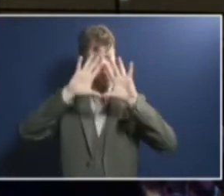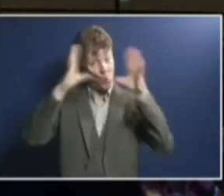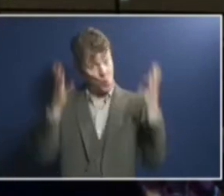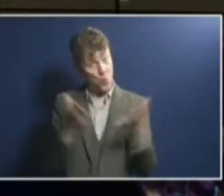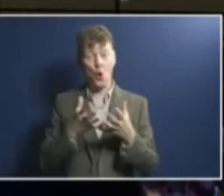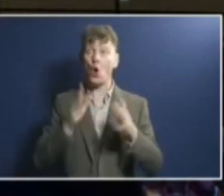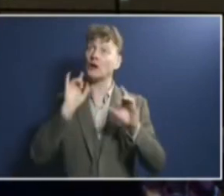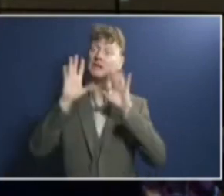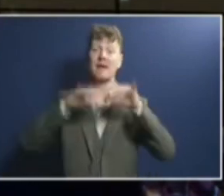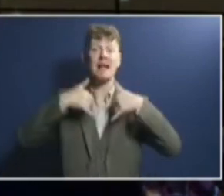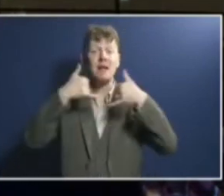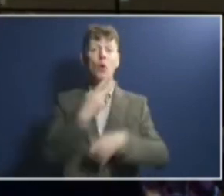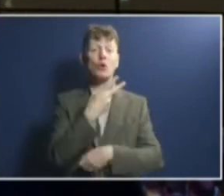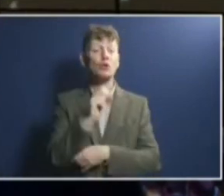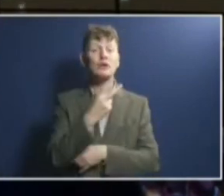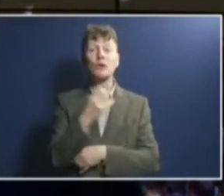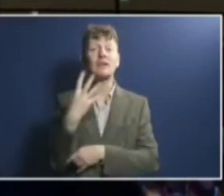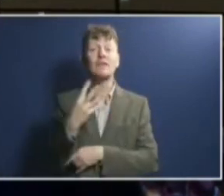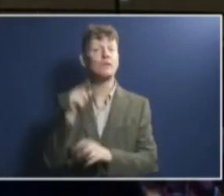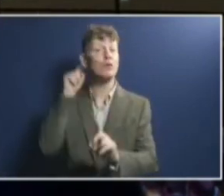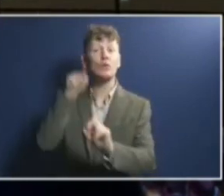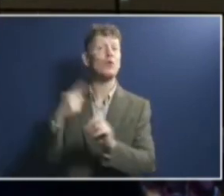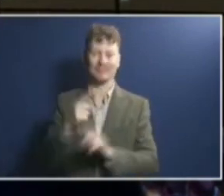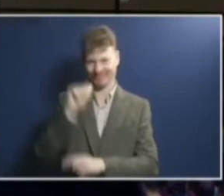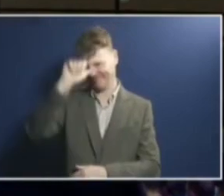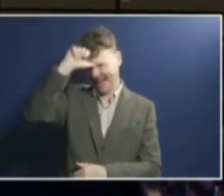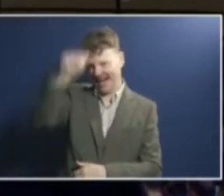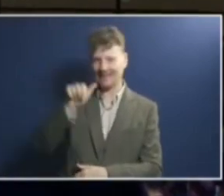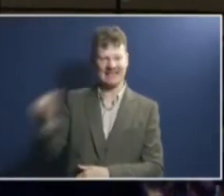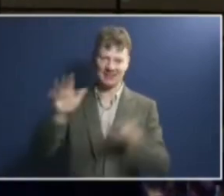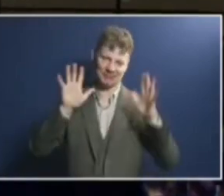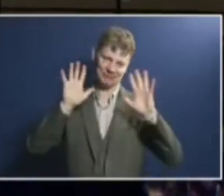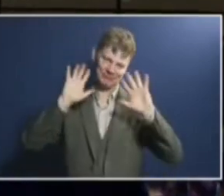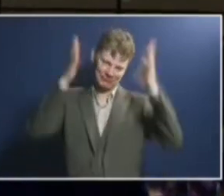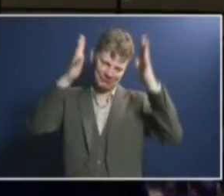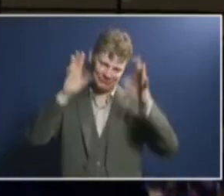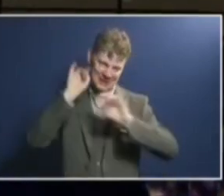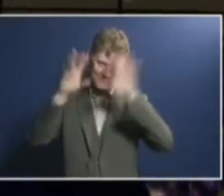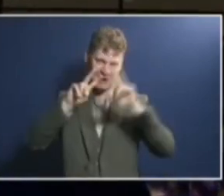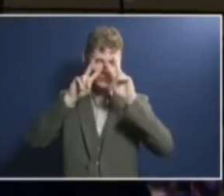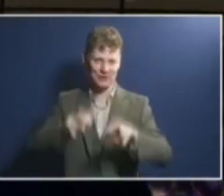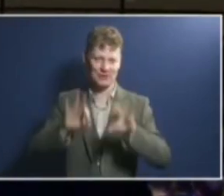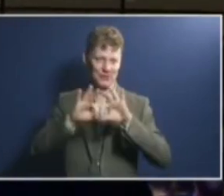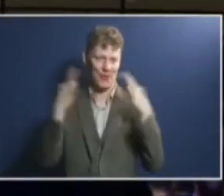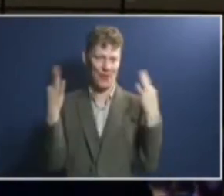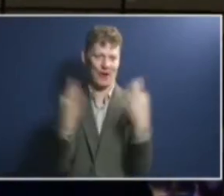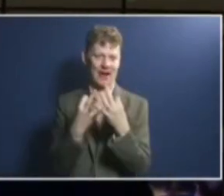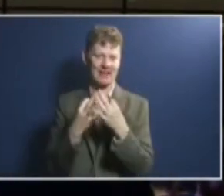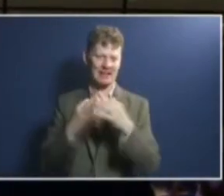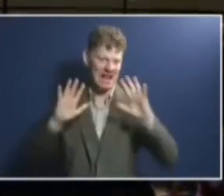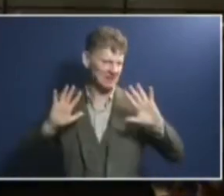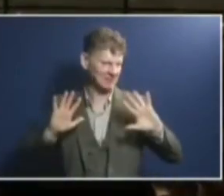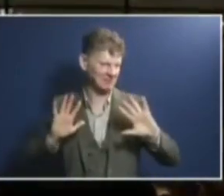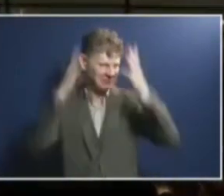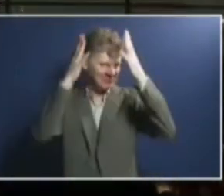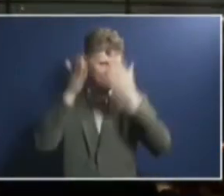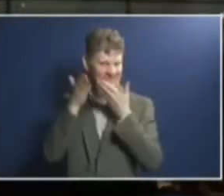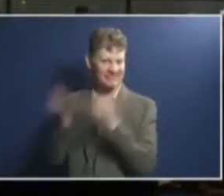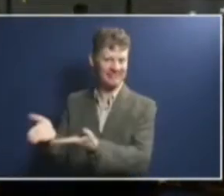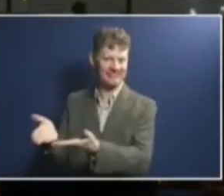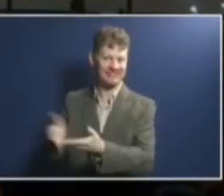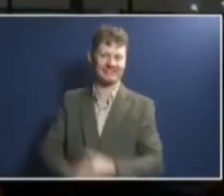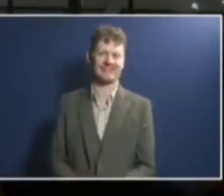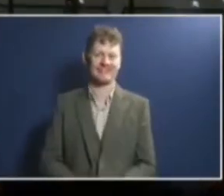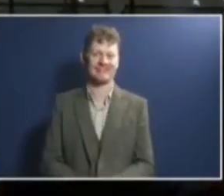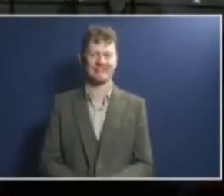Award for 2024 goes to the Indian Space Research Organization, ISRO, for Chandrayaan